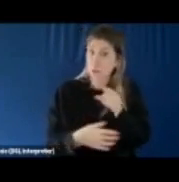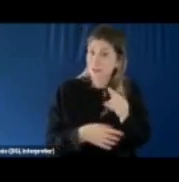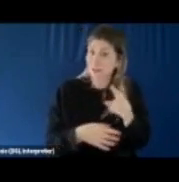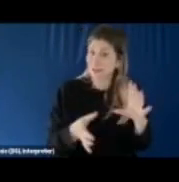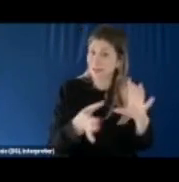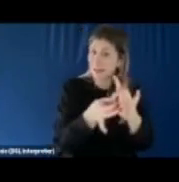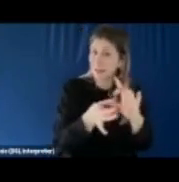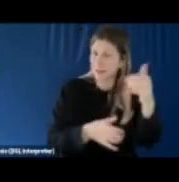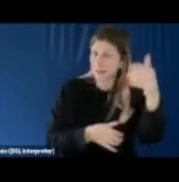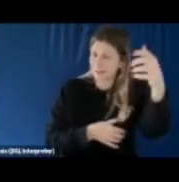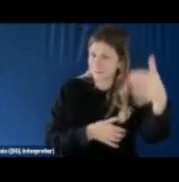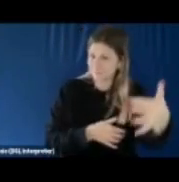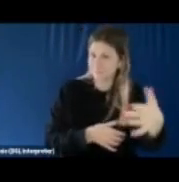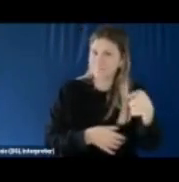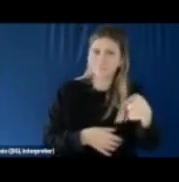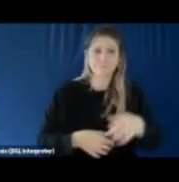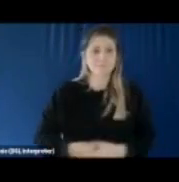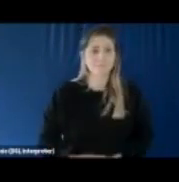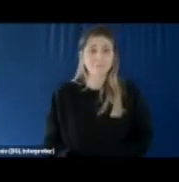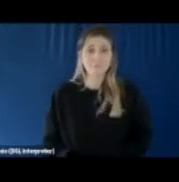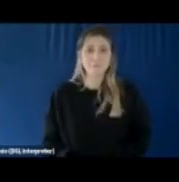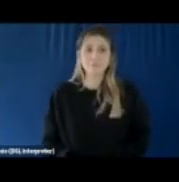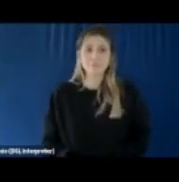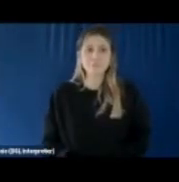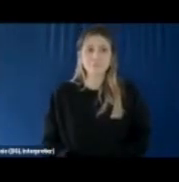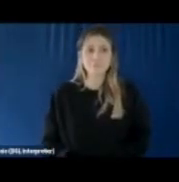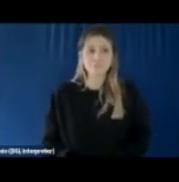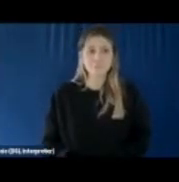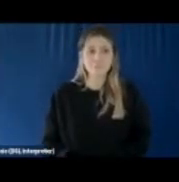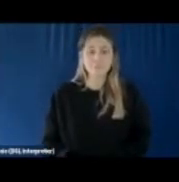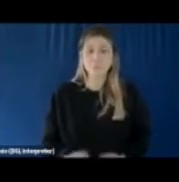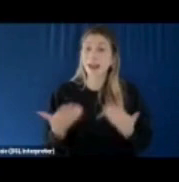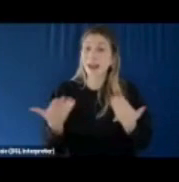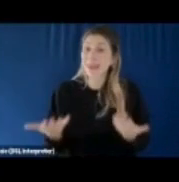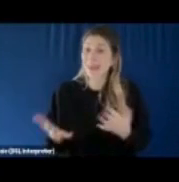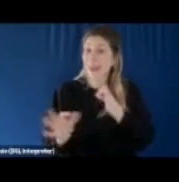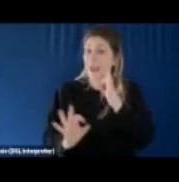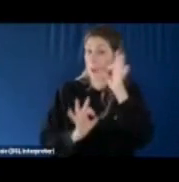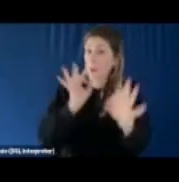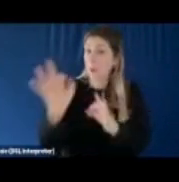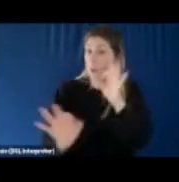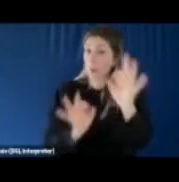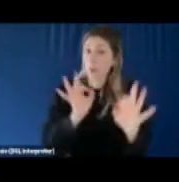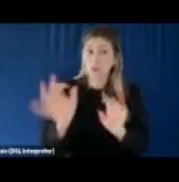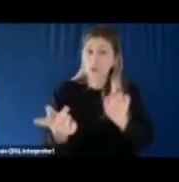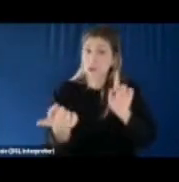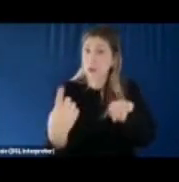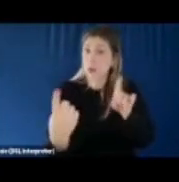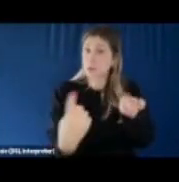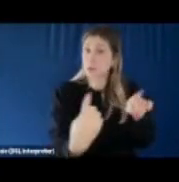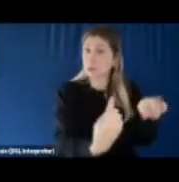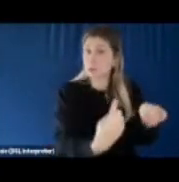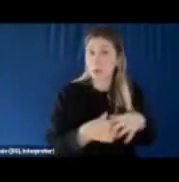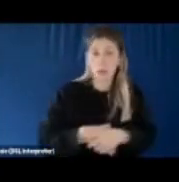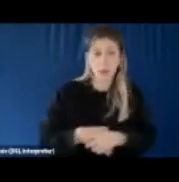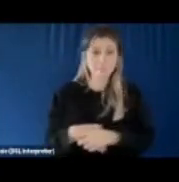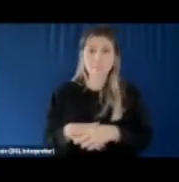the Q&A now. So I will click there. And would you like to come back in,